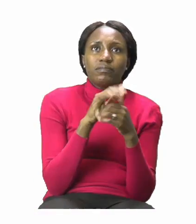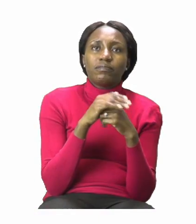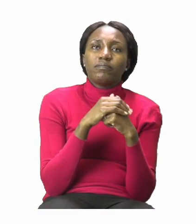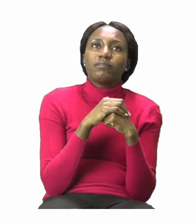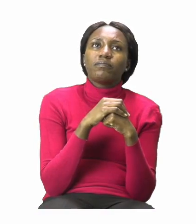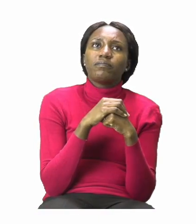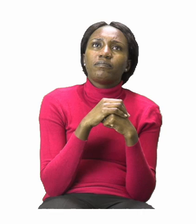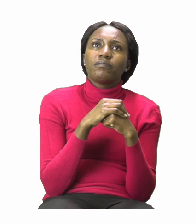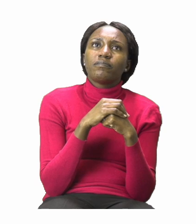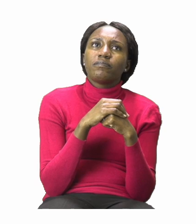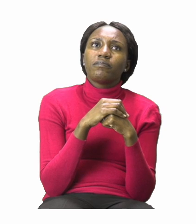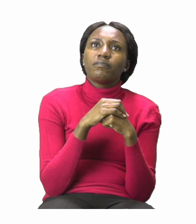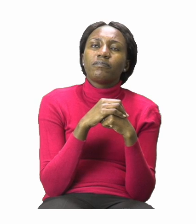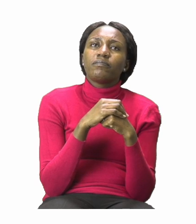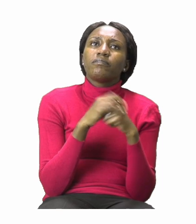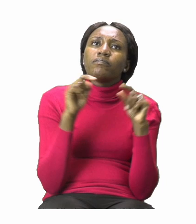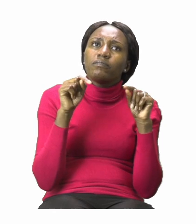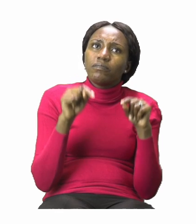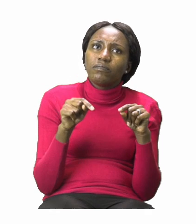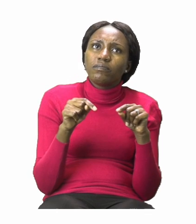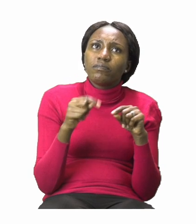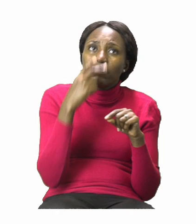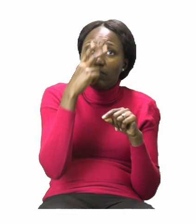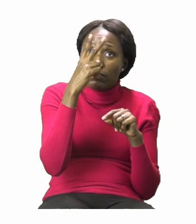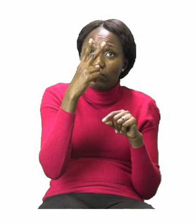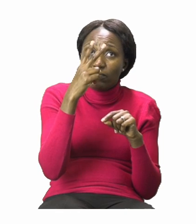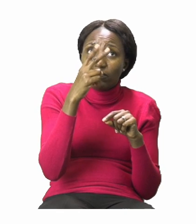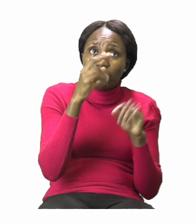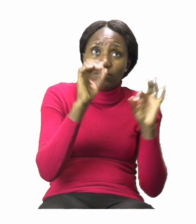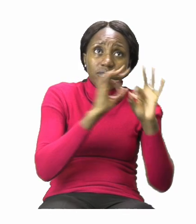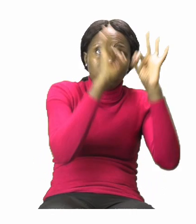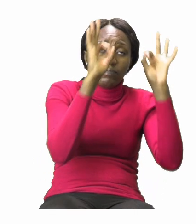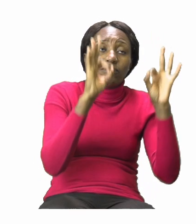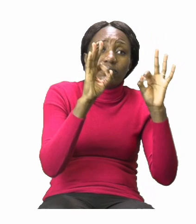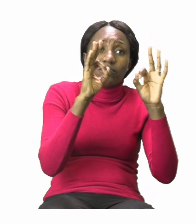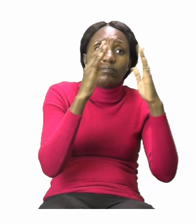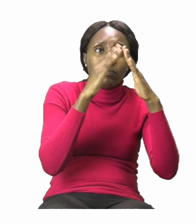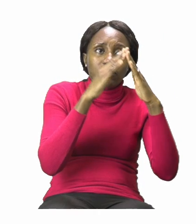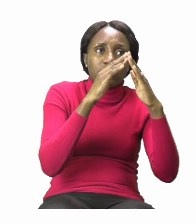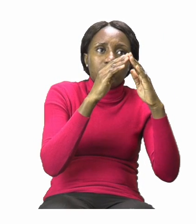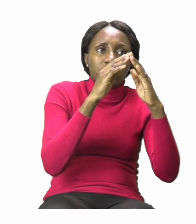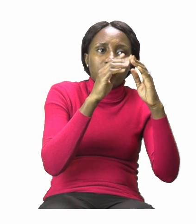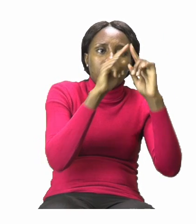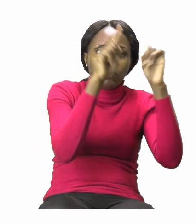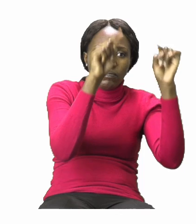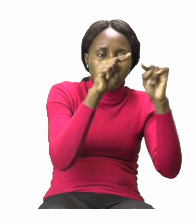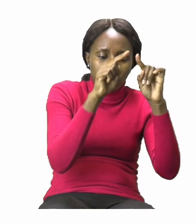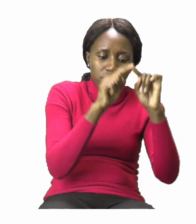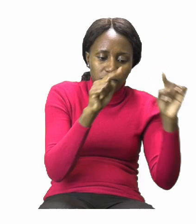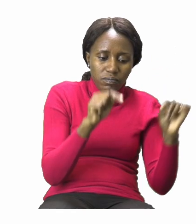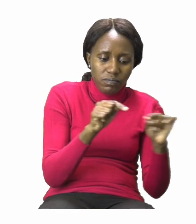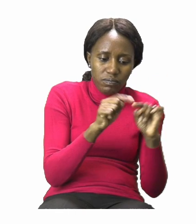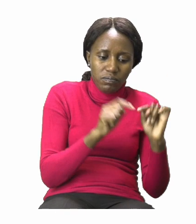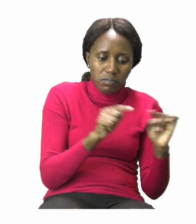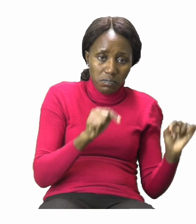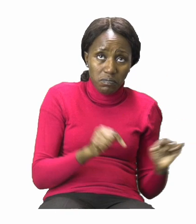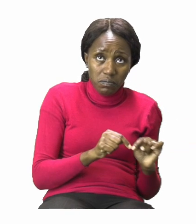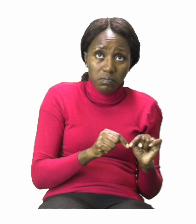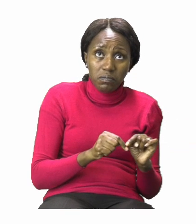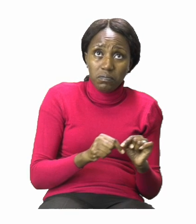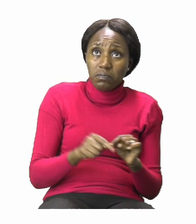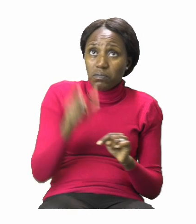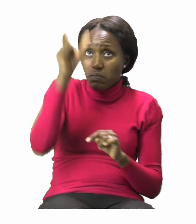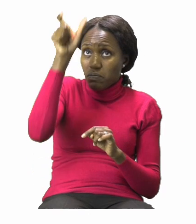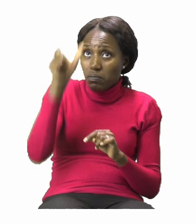page 5, we are going to be looking at beautiful houses, but not just looking at them. You can tell